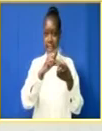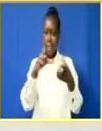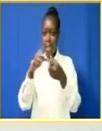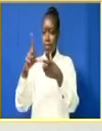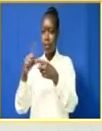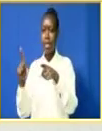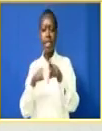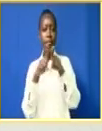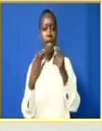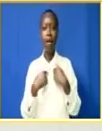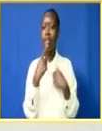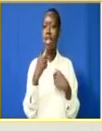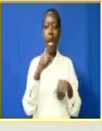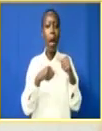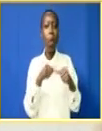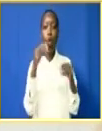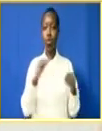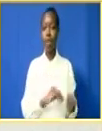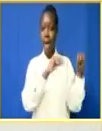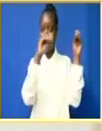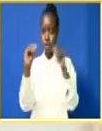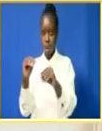me there is something about transport.